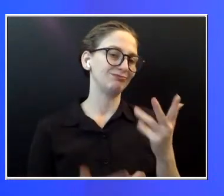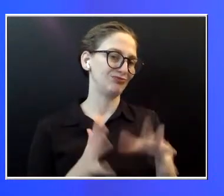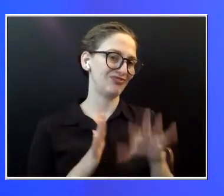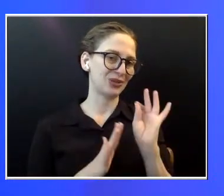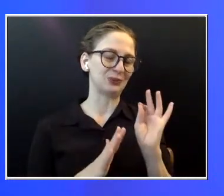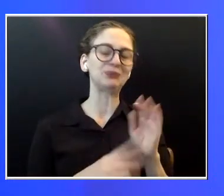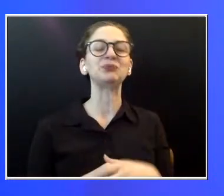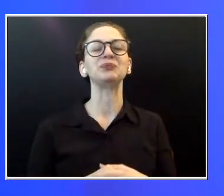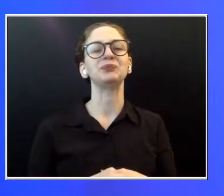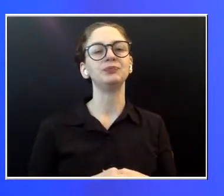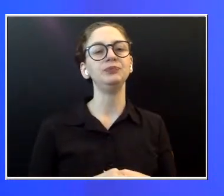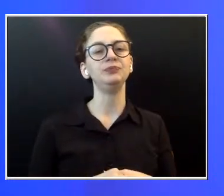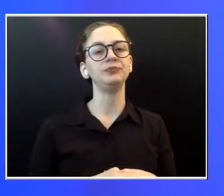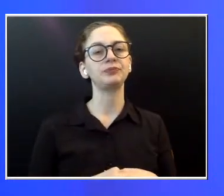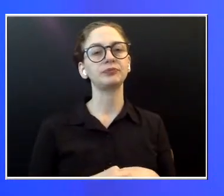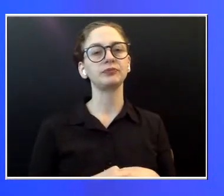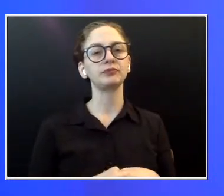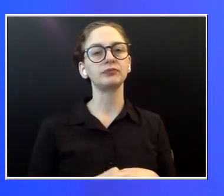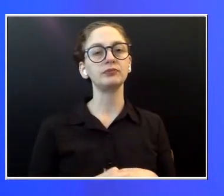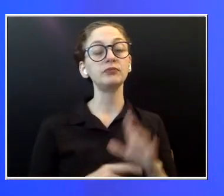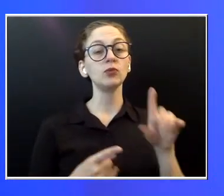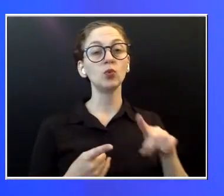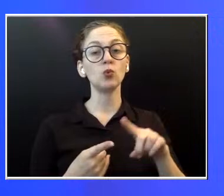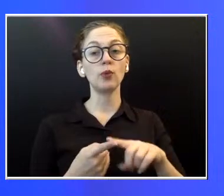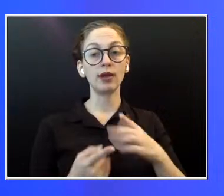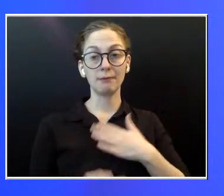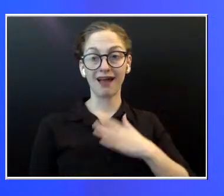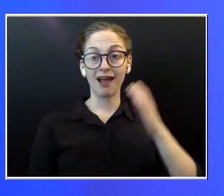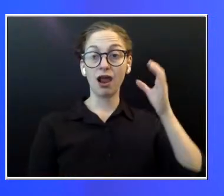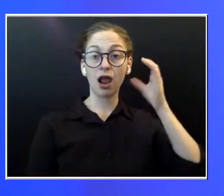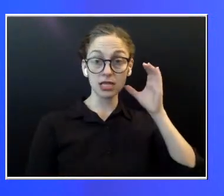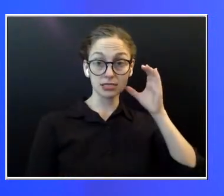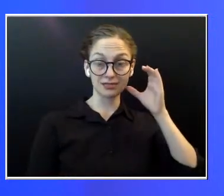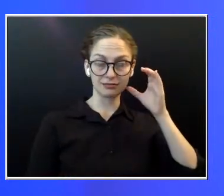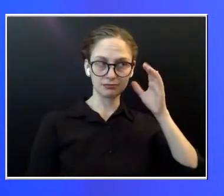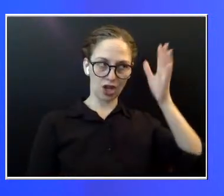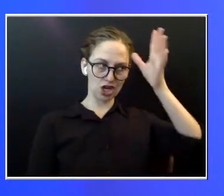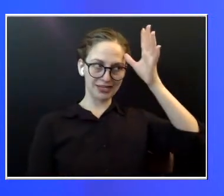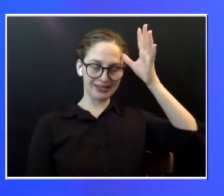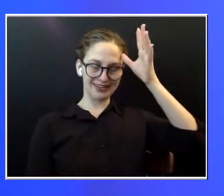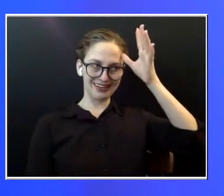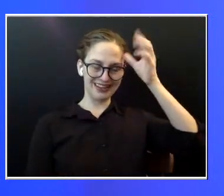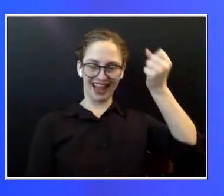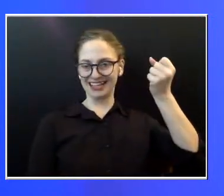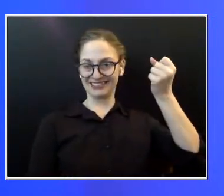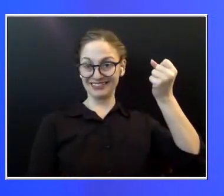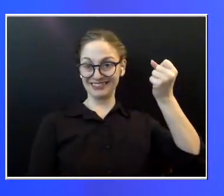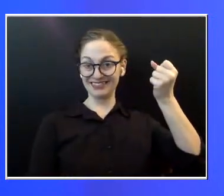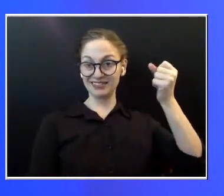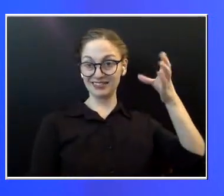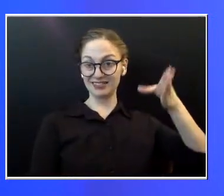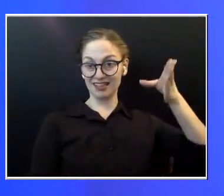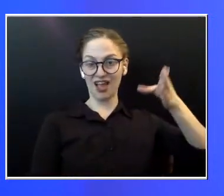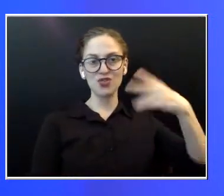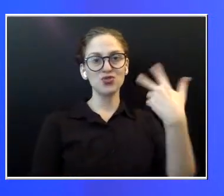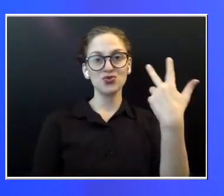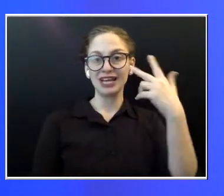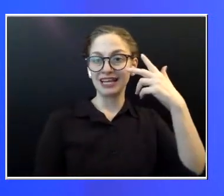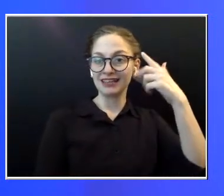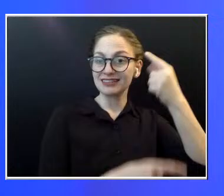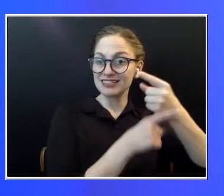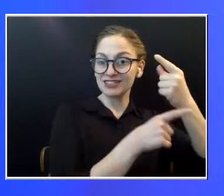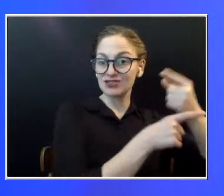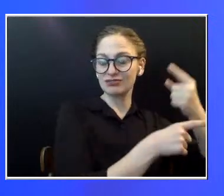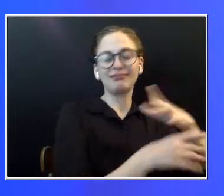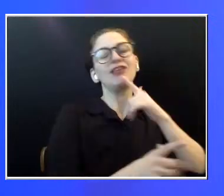when my cousins on my dad's side, 3 sisters all had breast cancer, that's when this kind of red